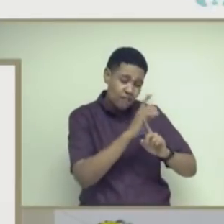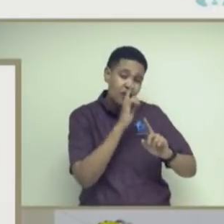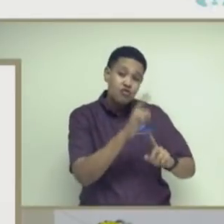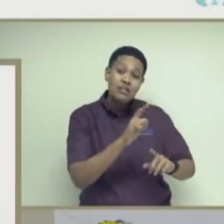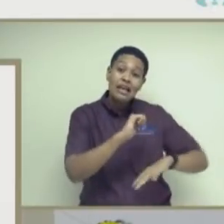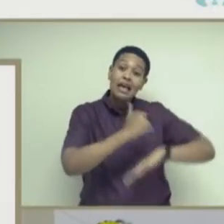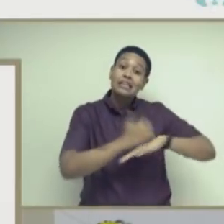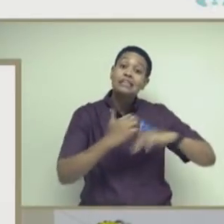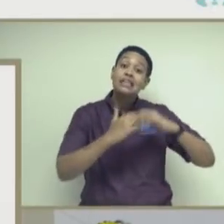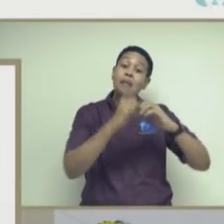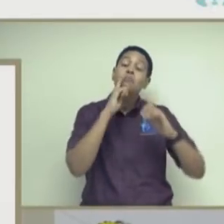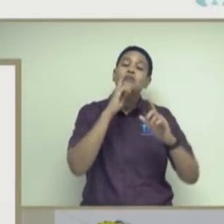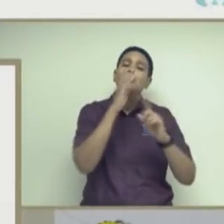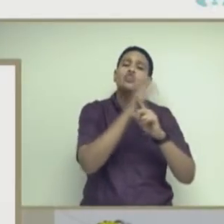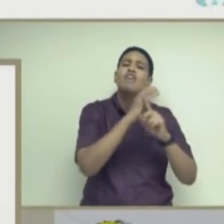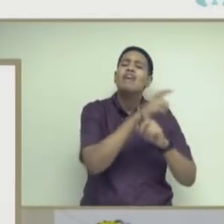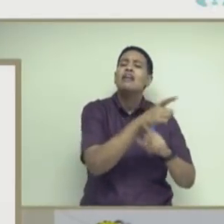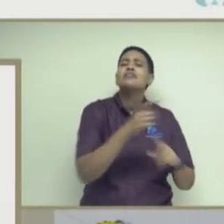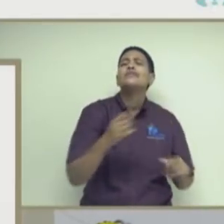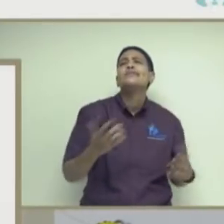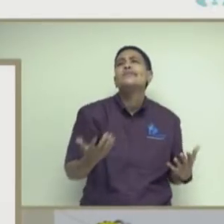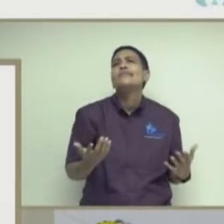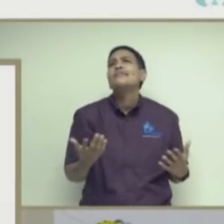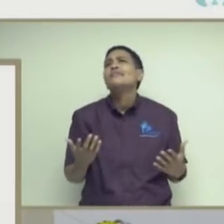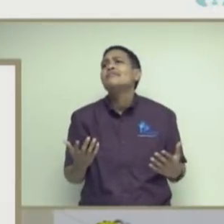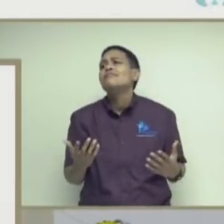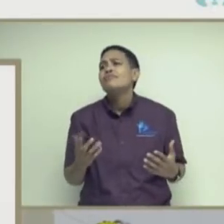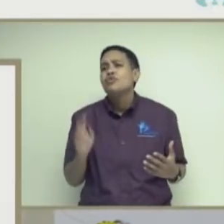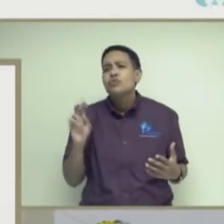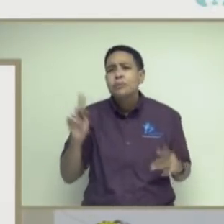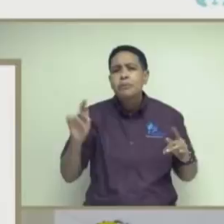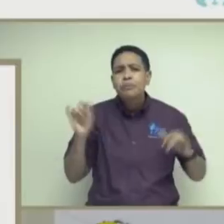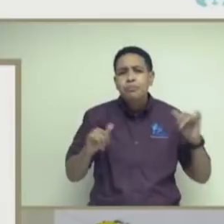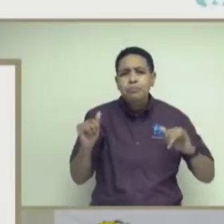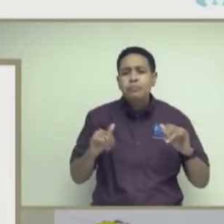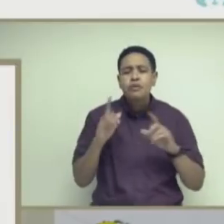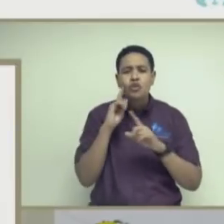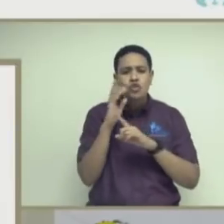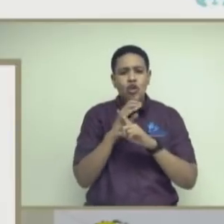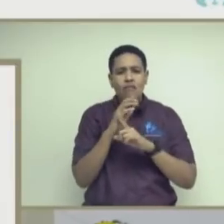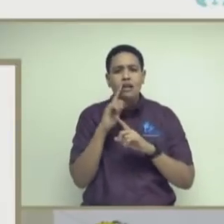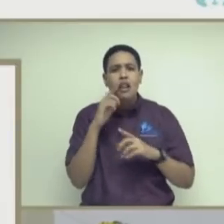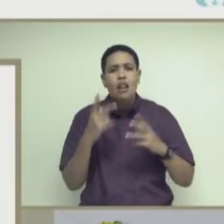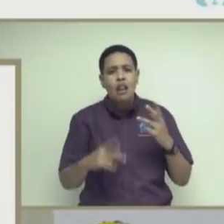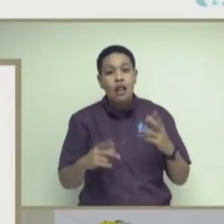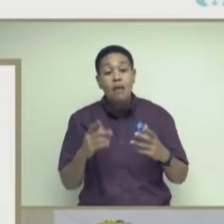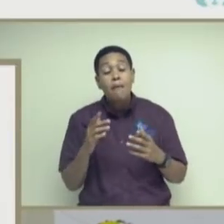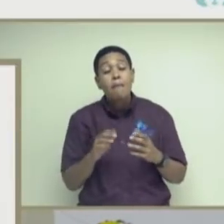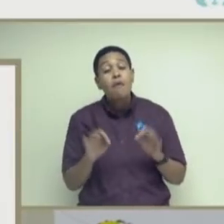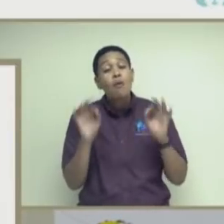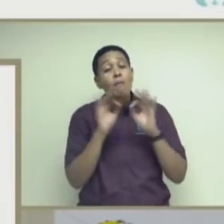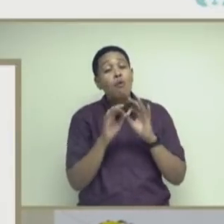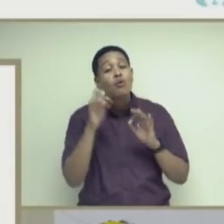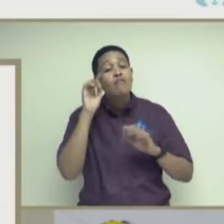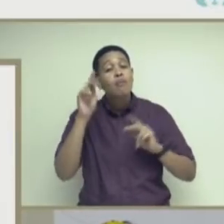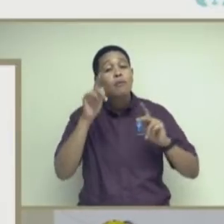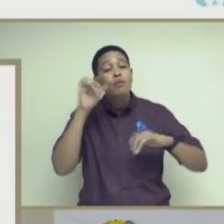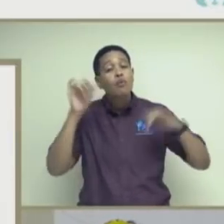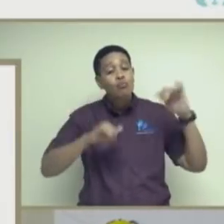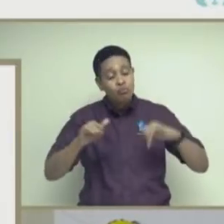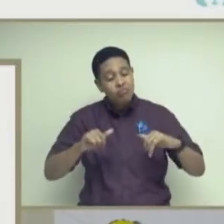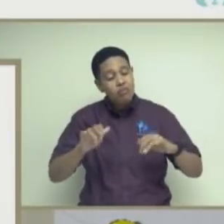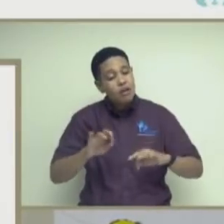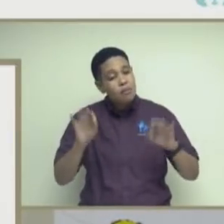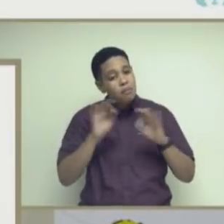establishment surveillance which will become even more important in coming days. There is a general